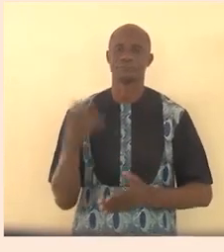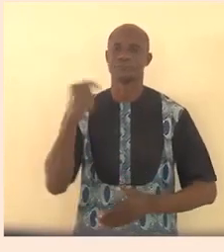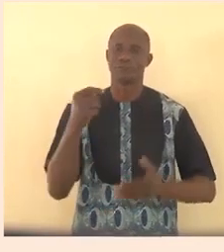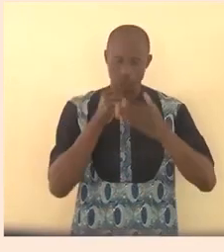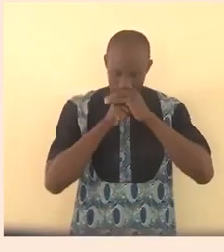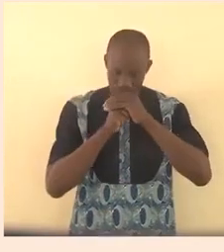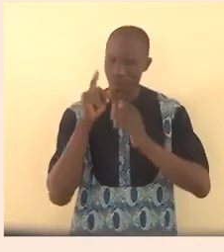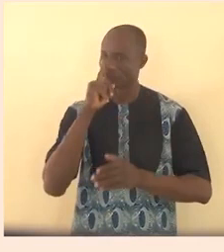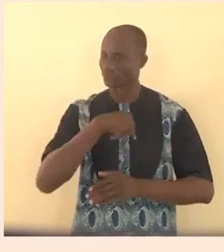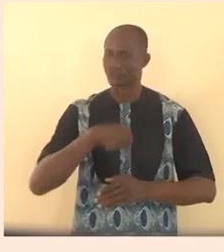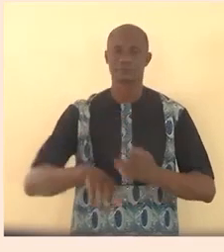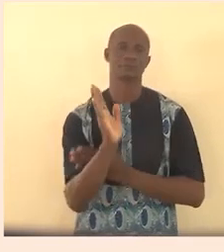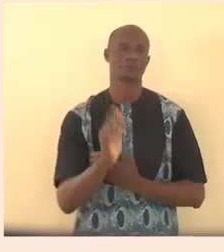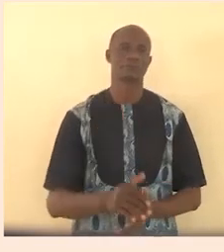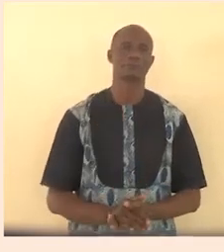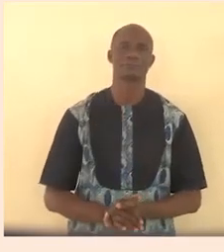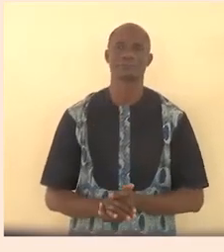the worship of false gods.